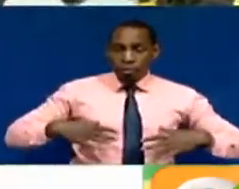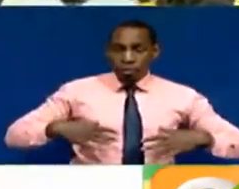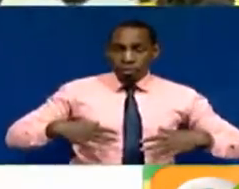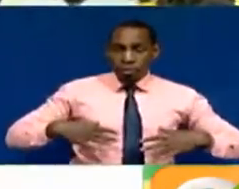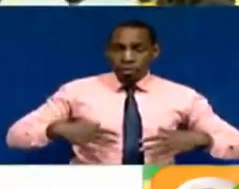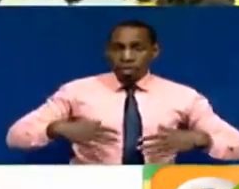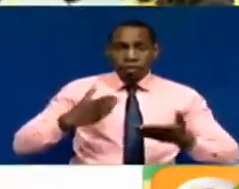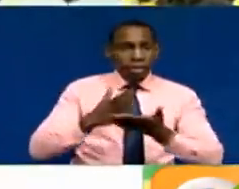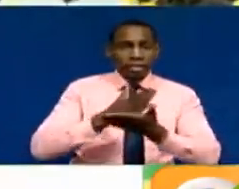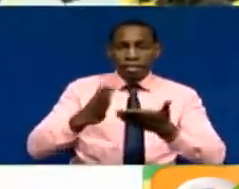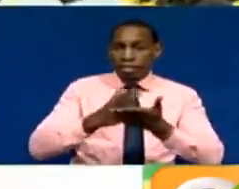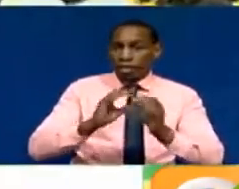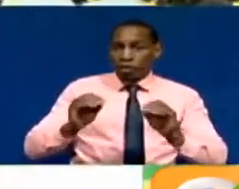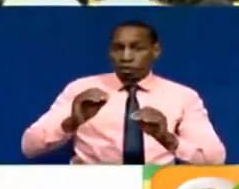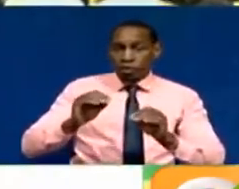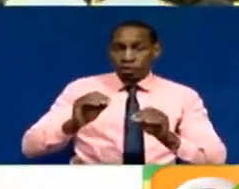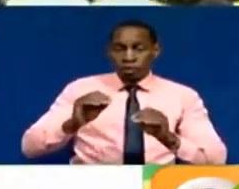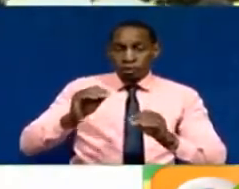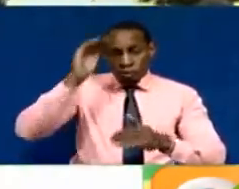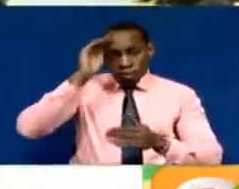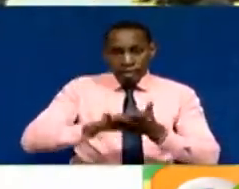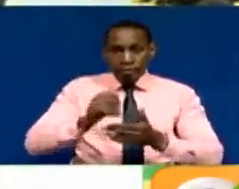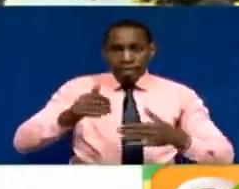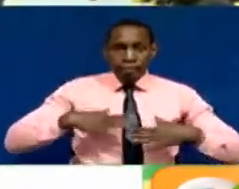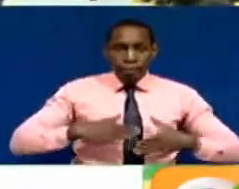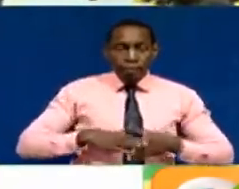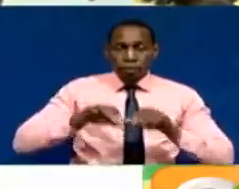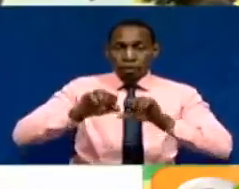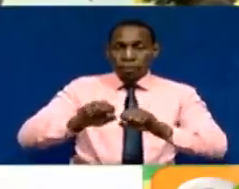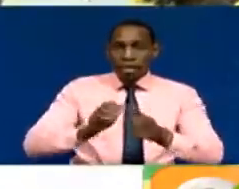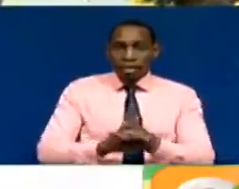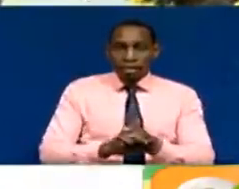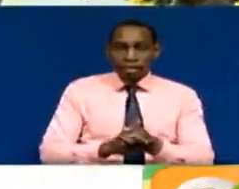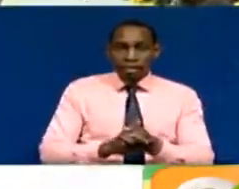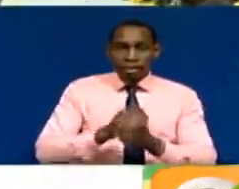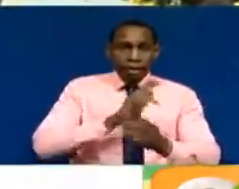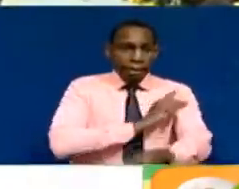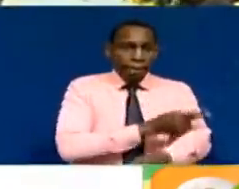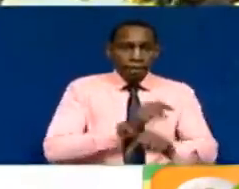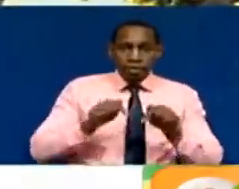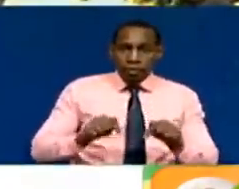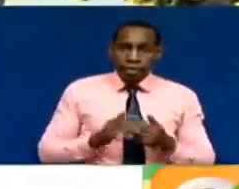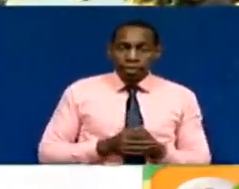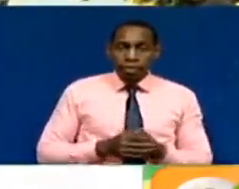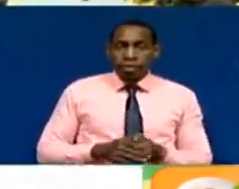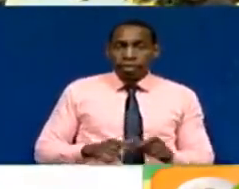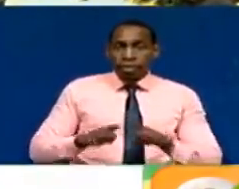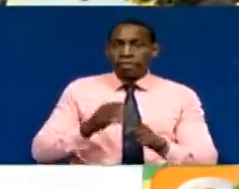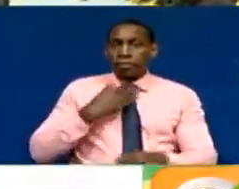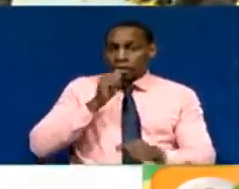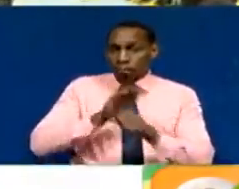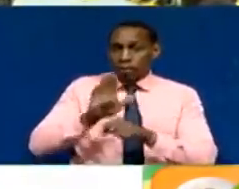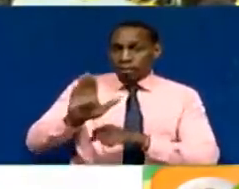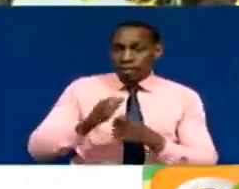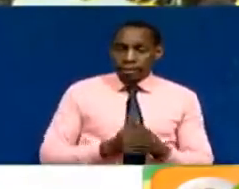who don't share in the belief of those who hold the levers of power today. And I want to promise